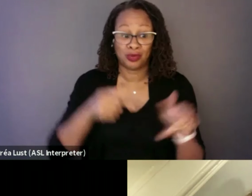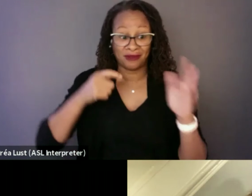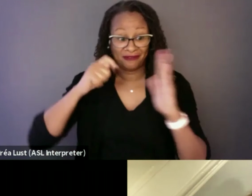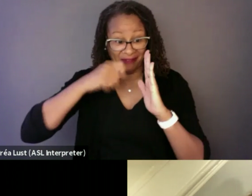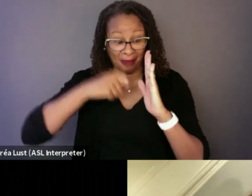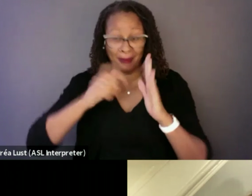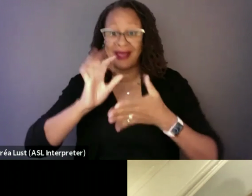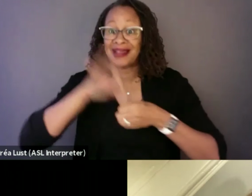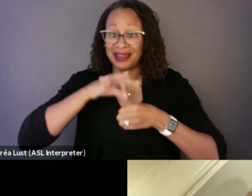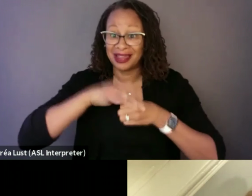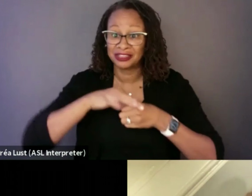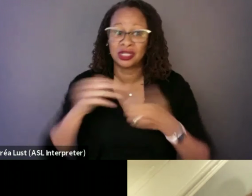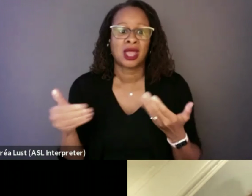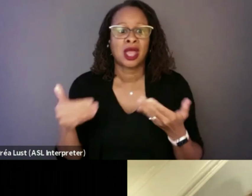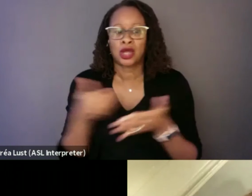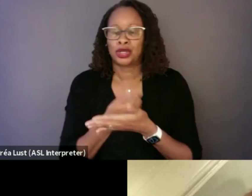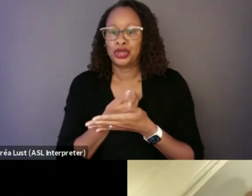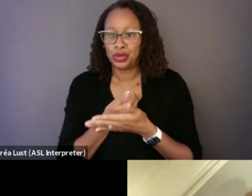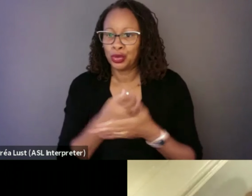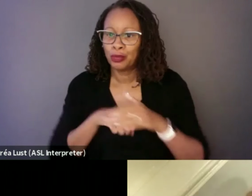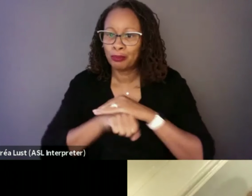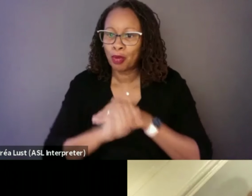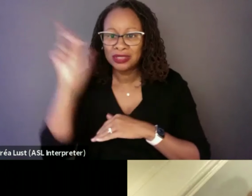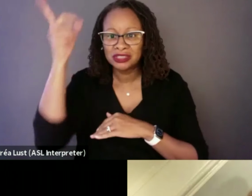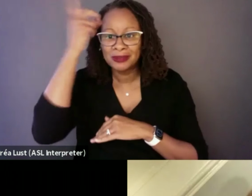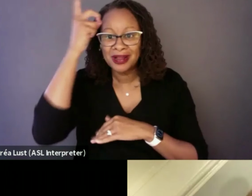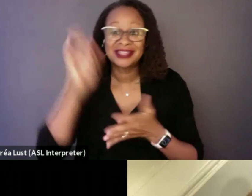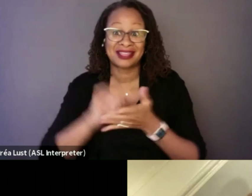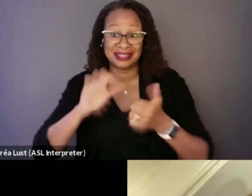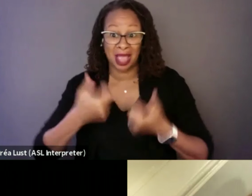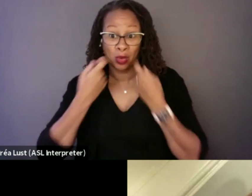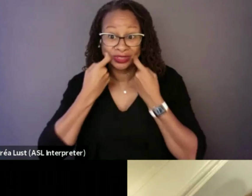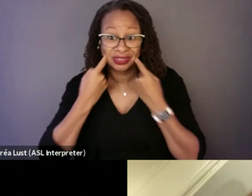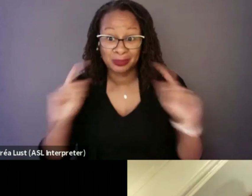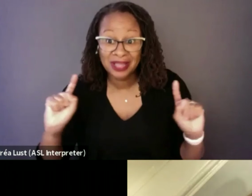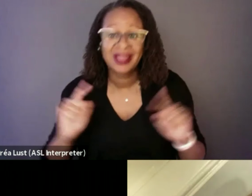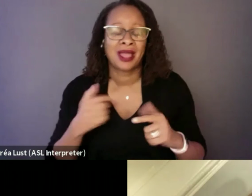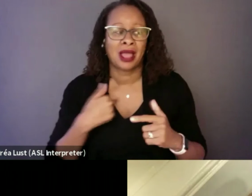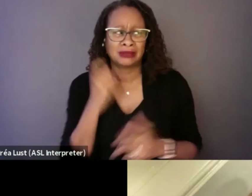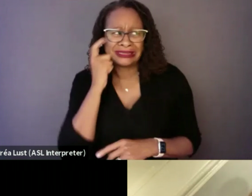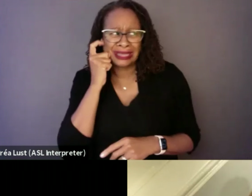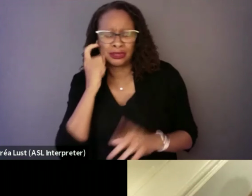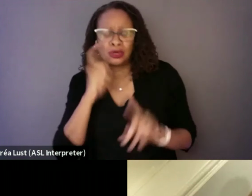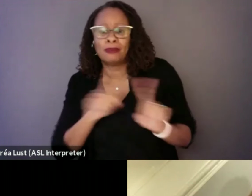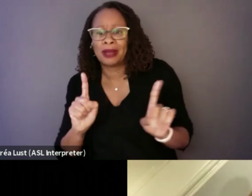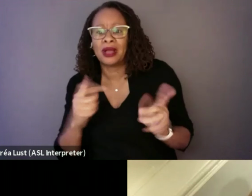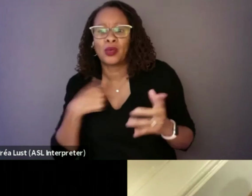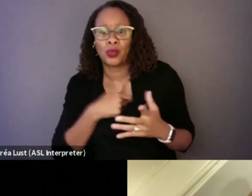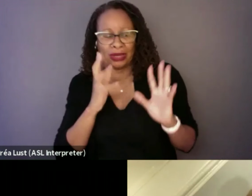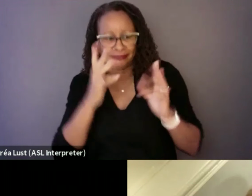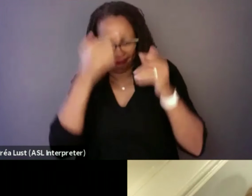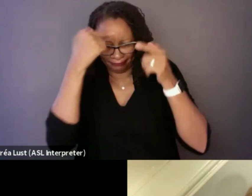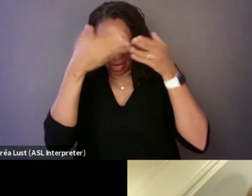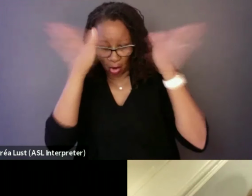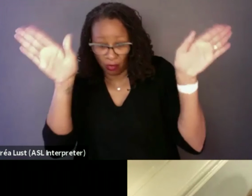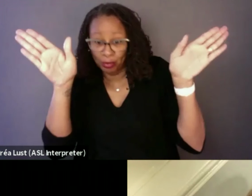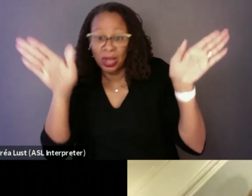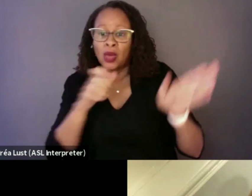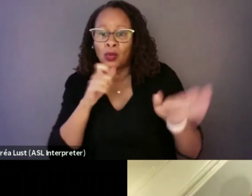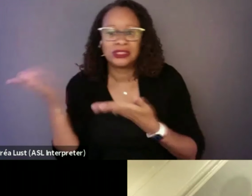you know, a newborn democracy, or that's how it had been declared. I was skeptical, but, you know, we left our minds open. At least we didn't